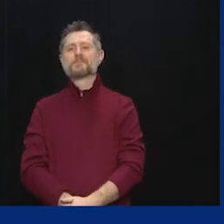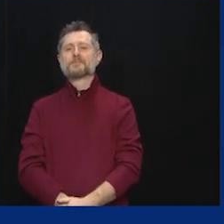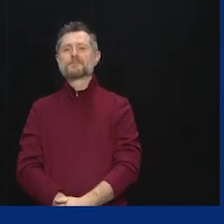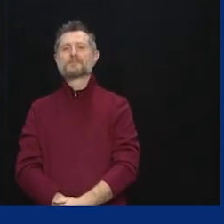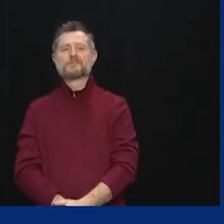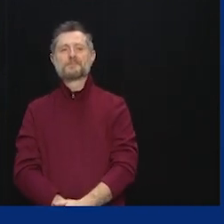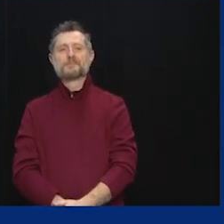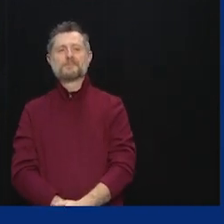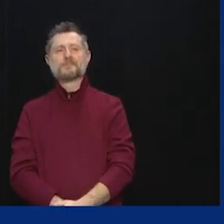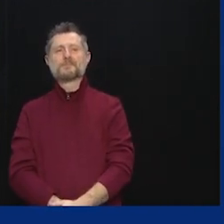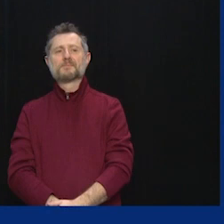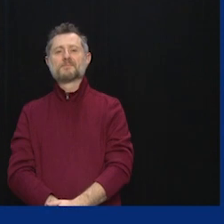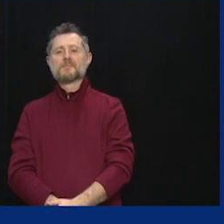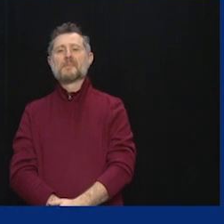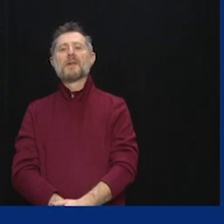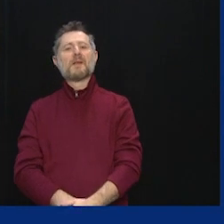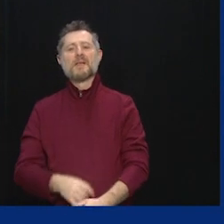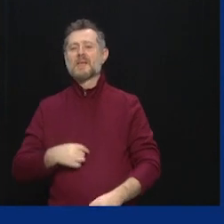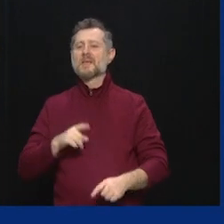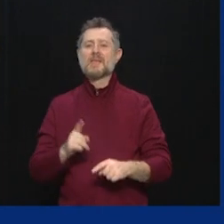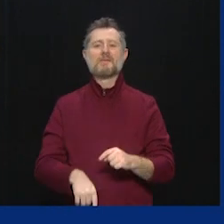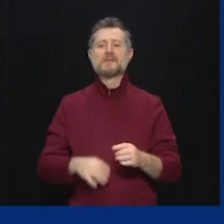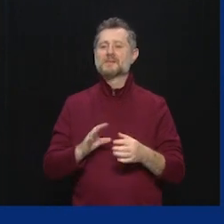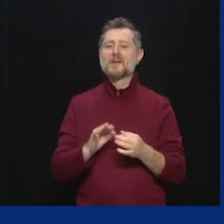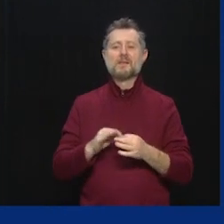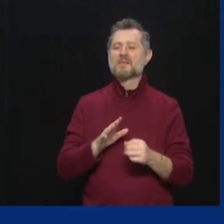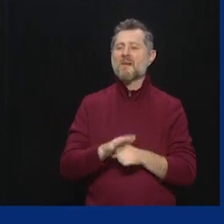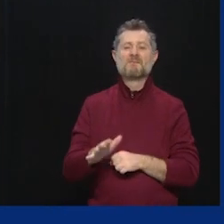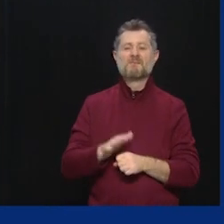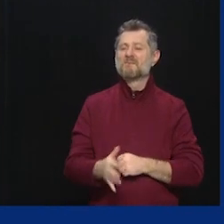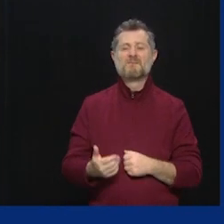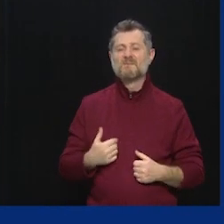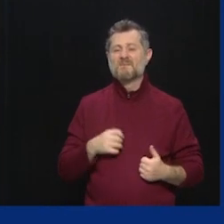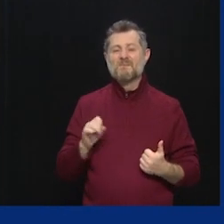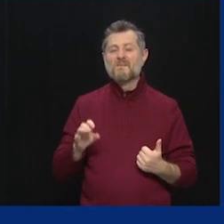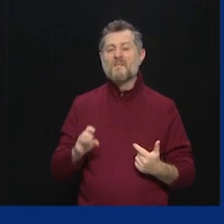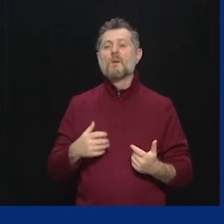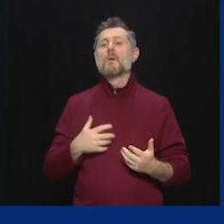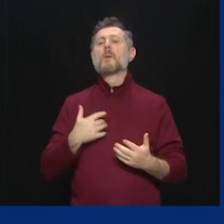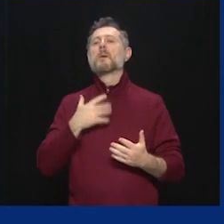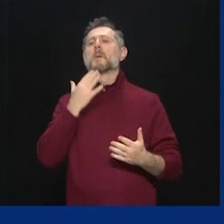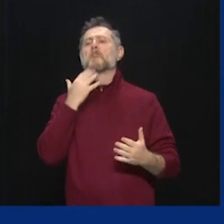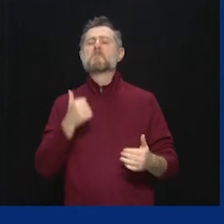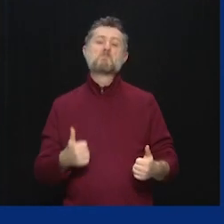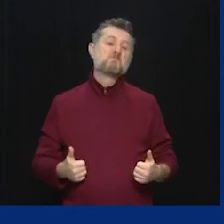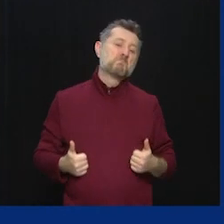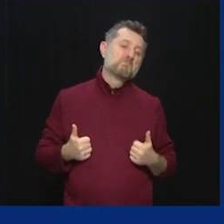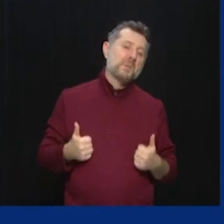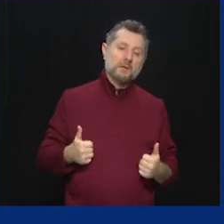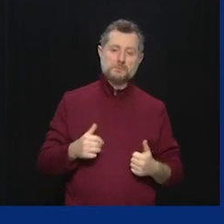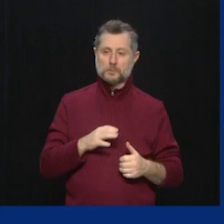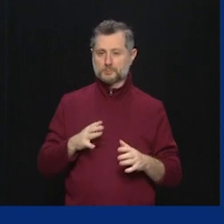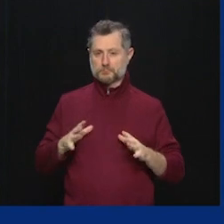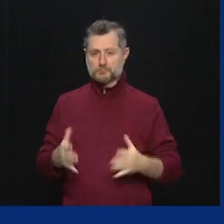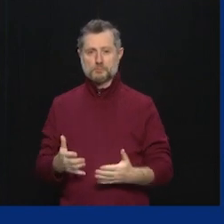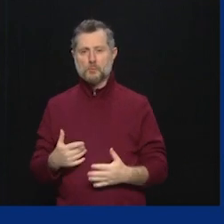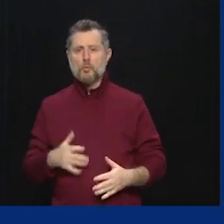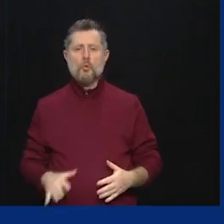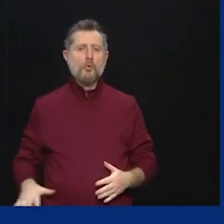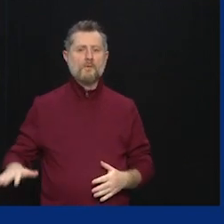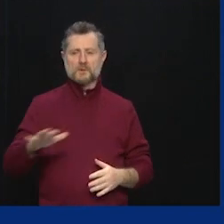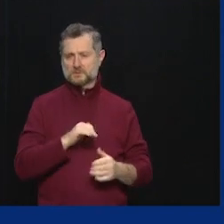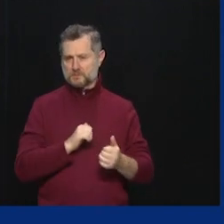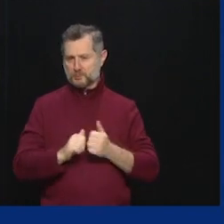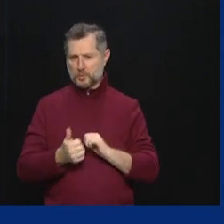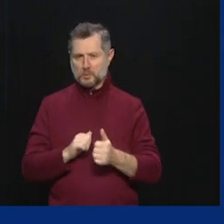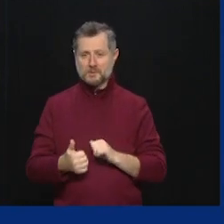Listen, I can't say it enough. We have the best commissioner in all of sports. He's now the dean of all commissioners, something he doesn't like me to say,